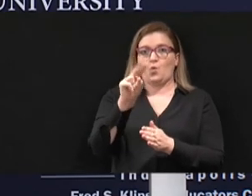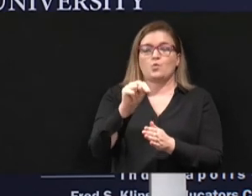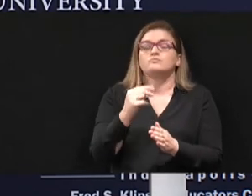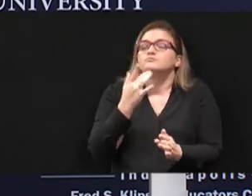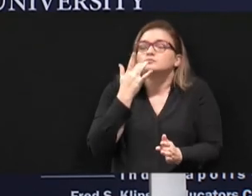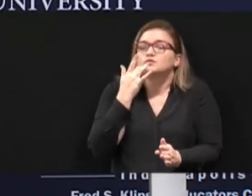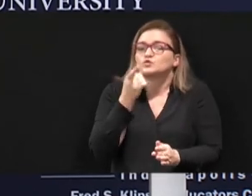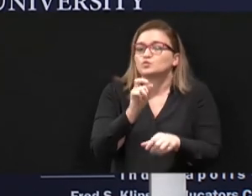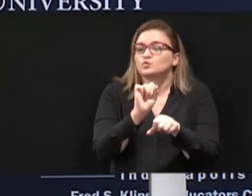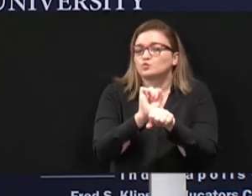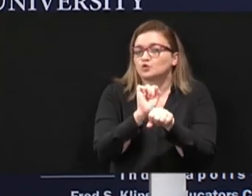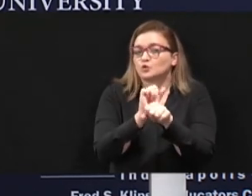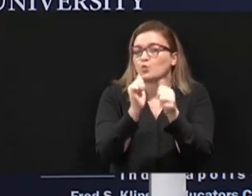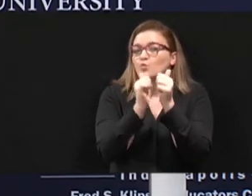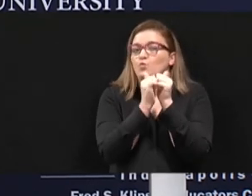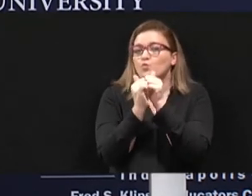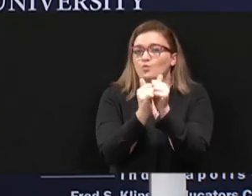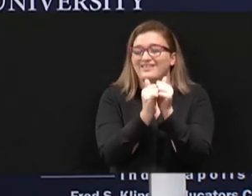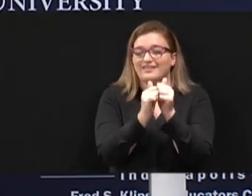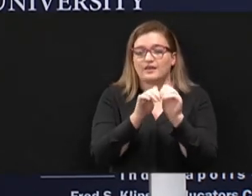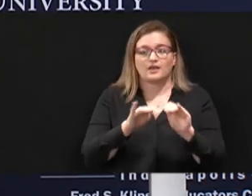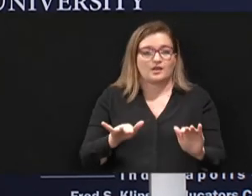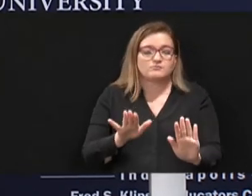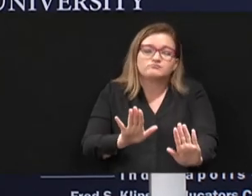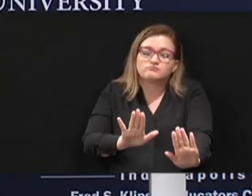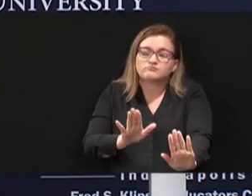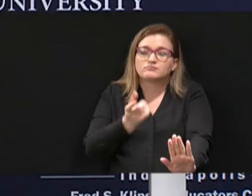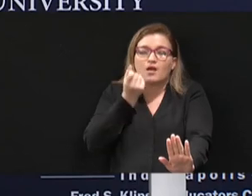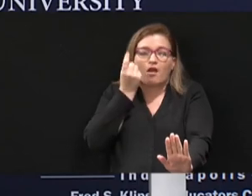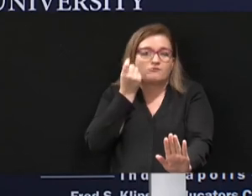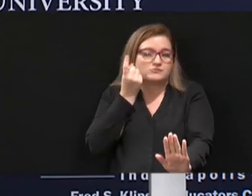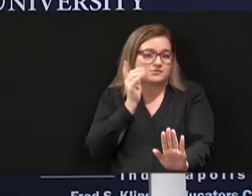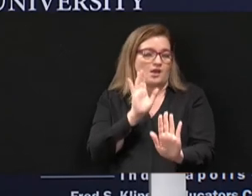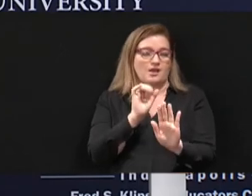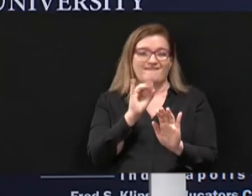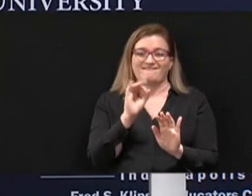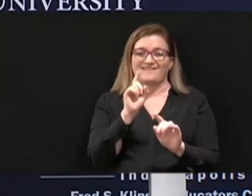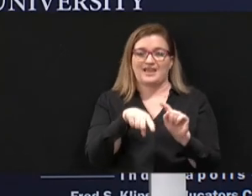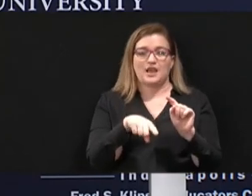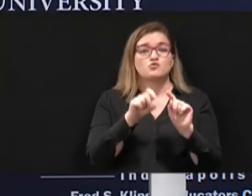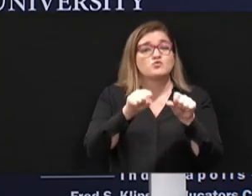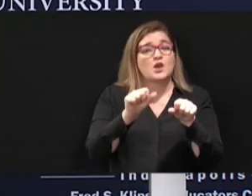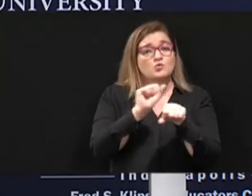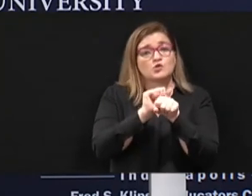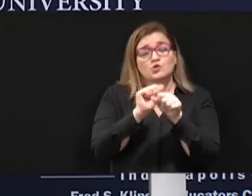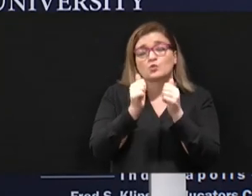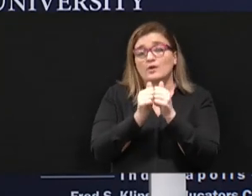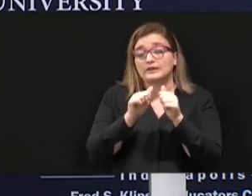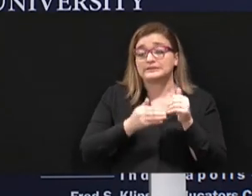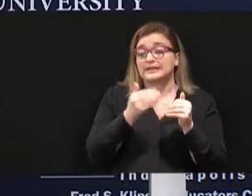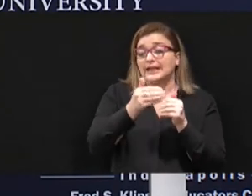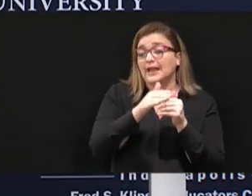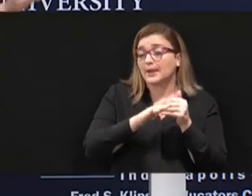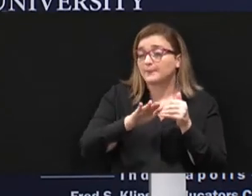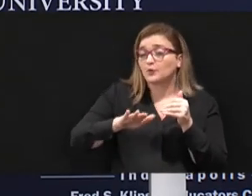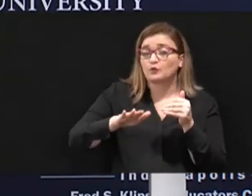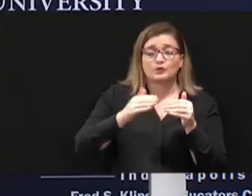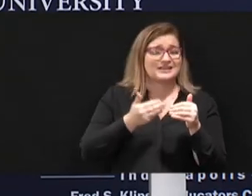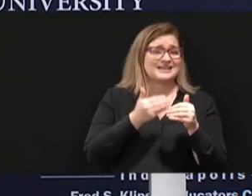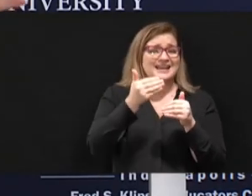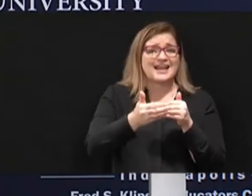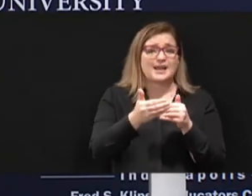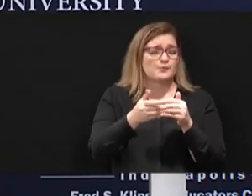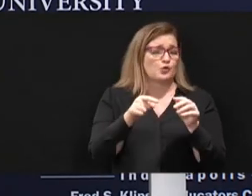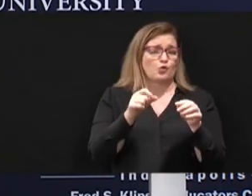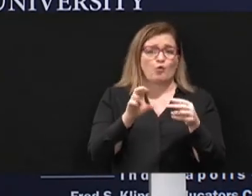16 hours, but if you can't, it's understandable. You can make note that you worked with someone else in your family or a neighbor or whichever that is. Like I